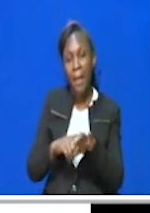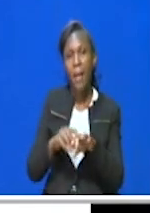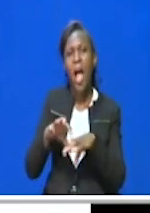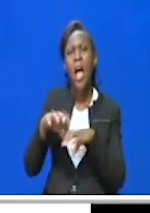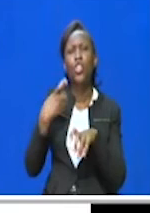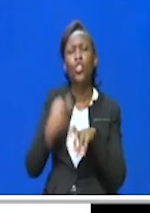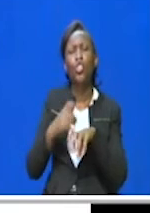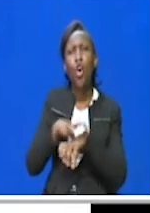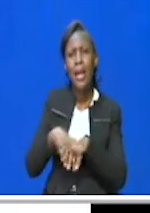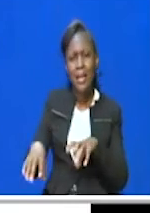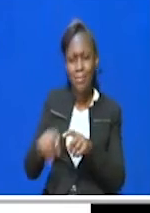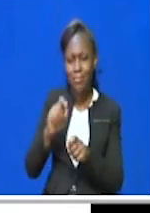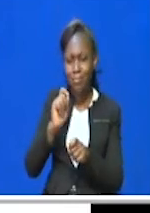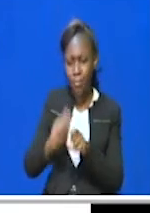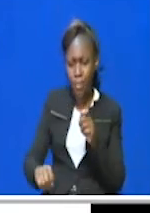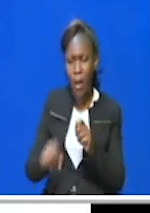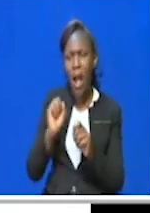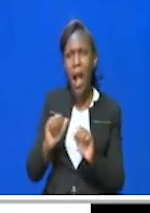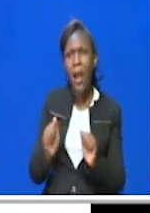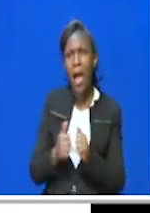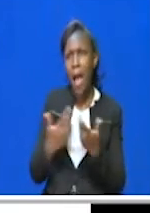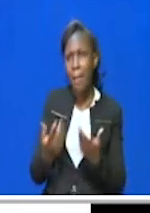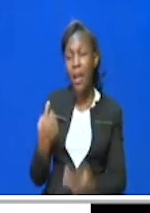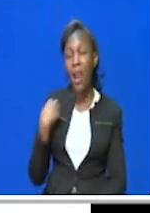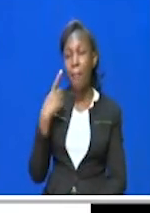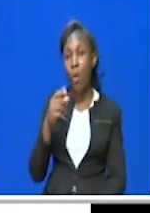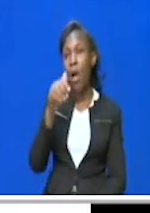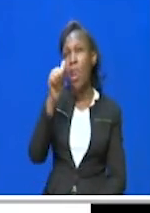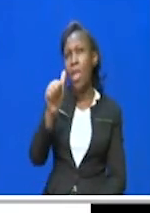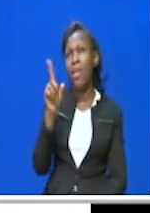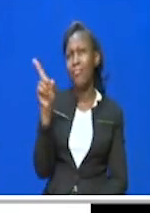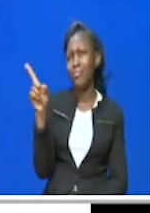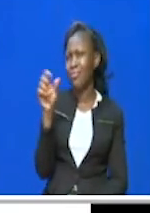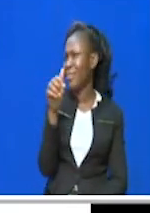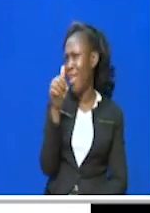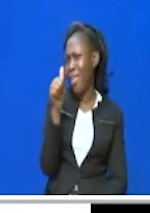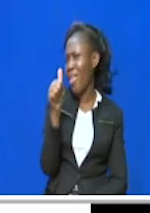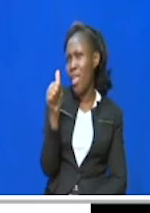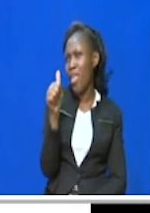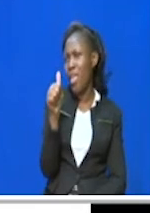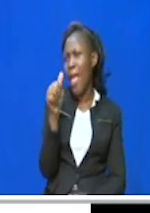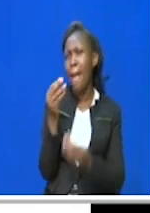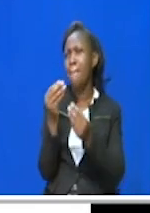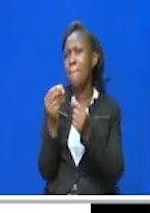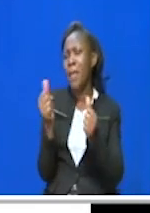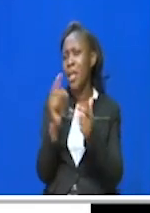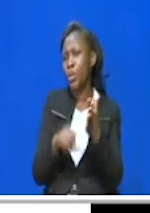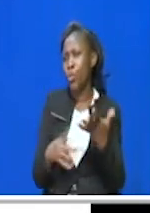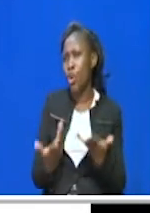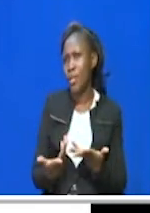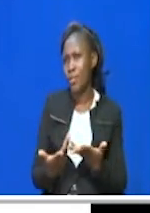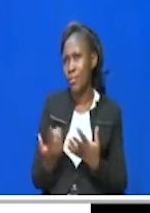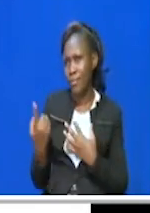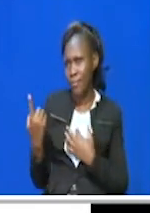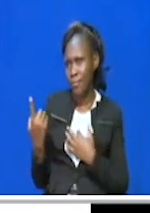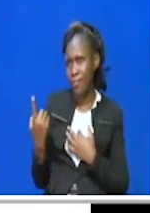one, we have melting. We want to define what is melting. Melting is a process